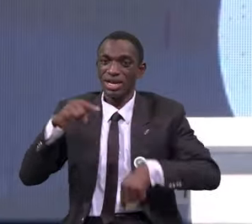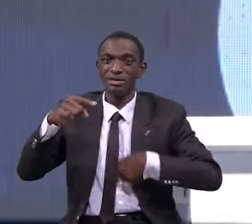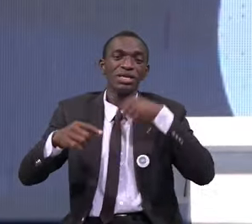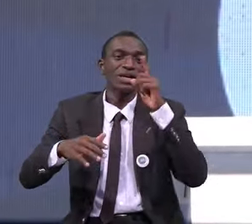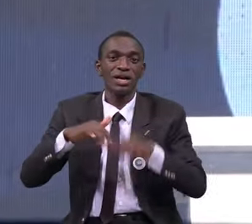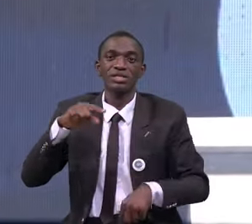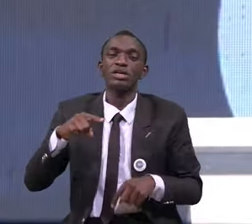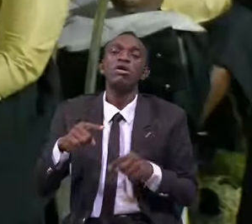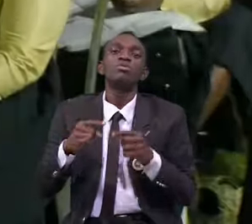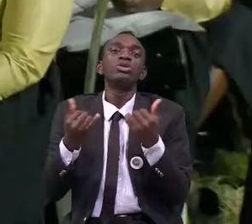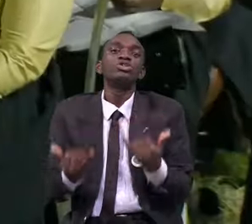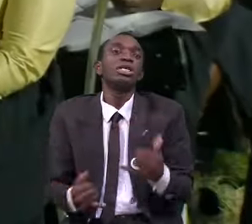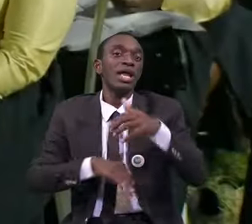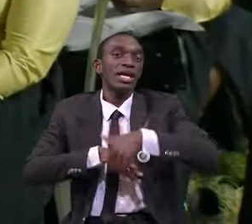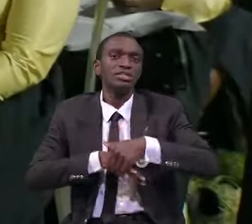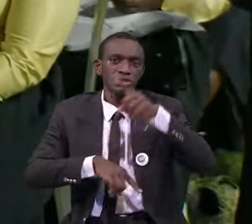Tonight, I can.